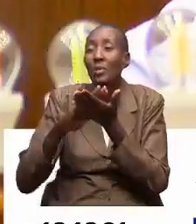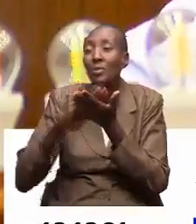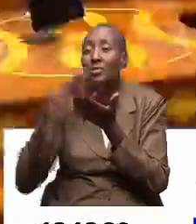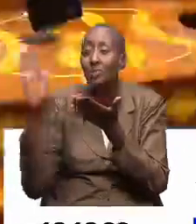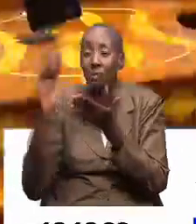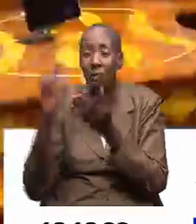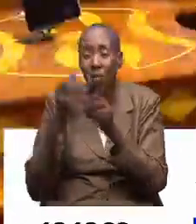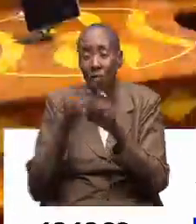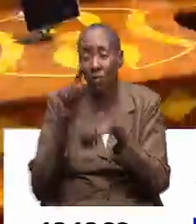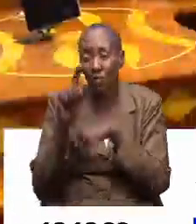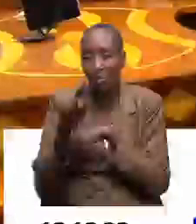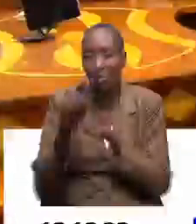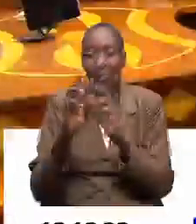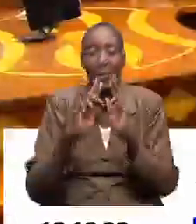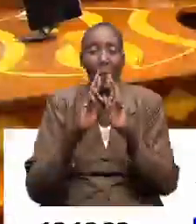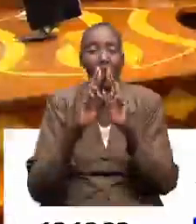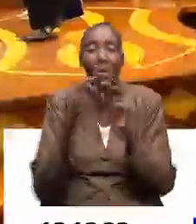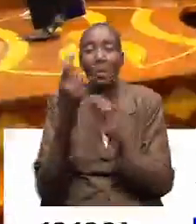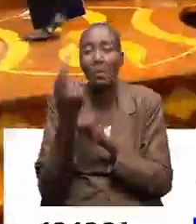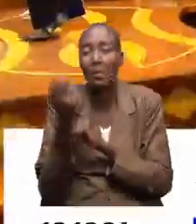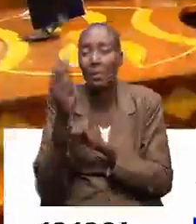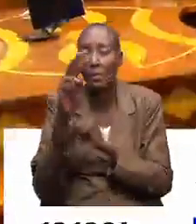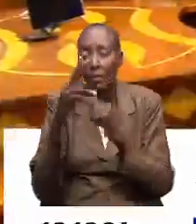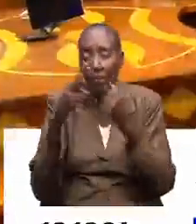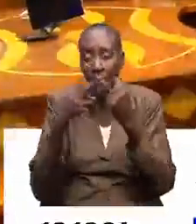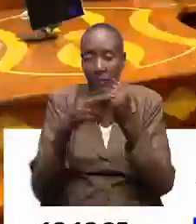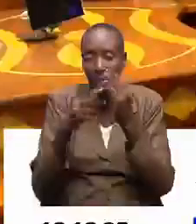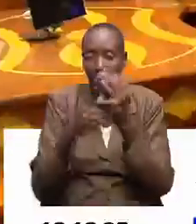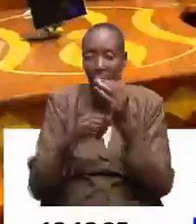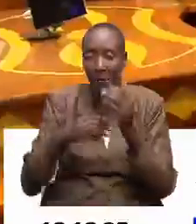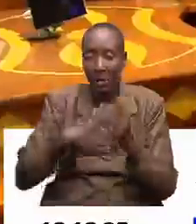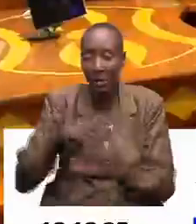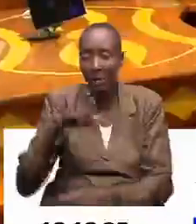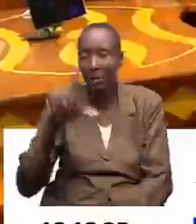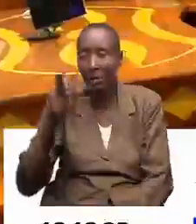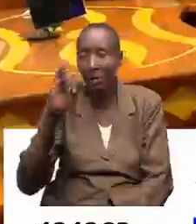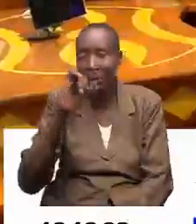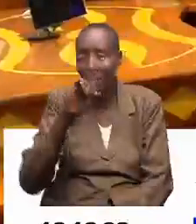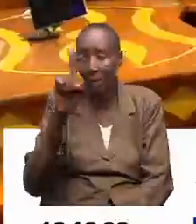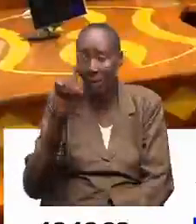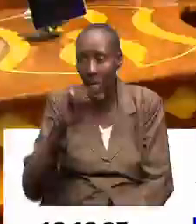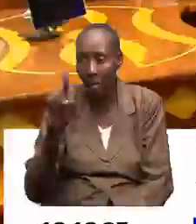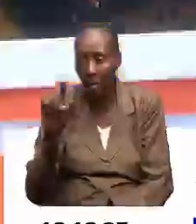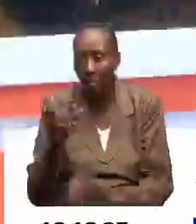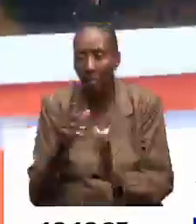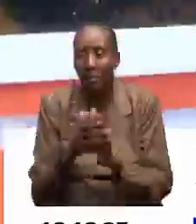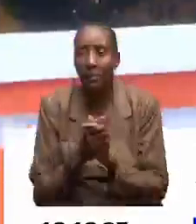on your part. Nikiripotia TV 47, jina langu ni Elizabeth Mutiko.